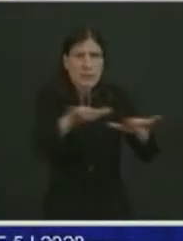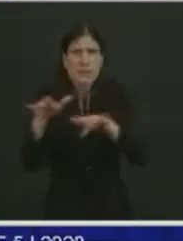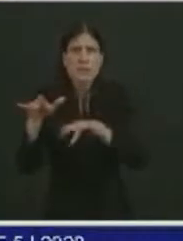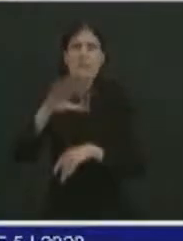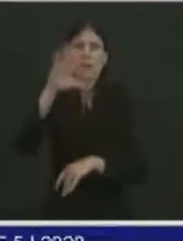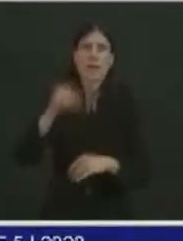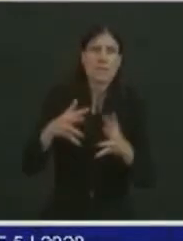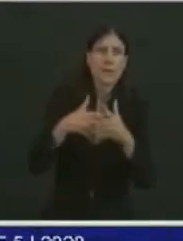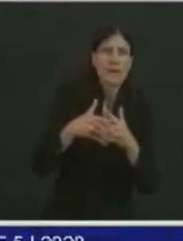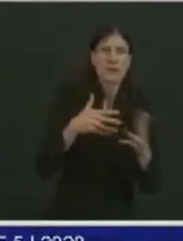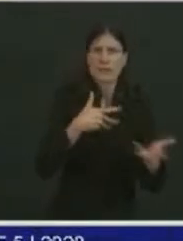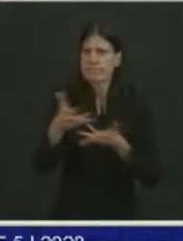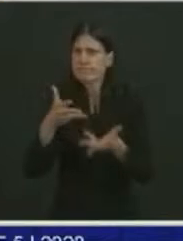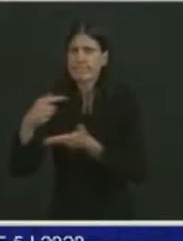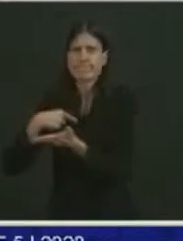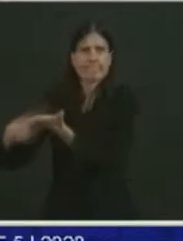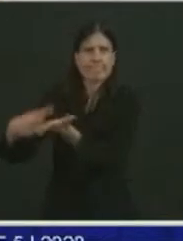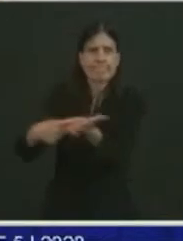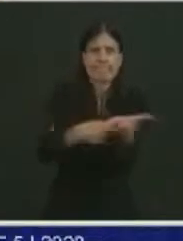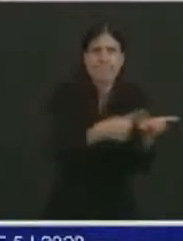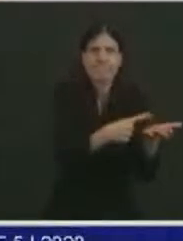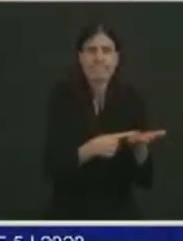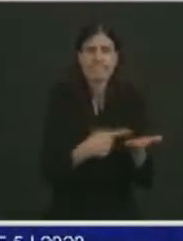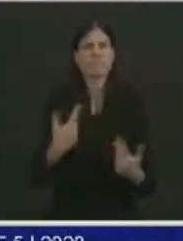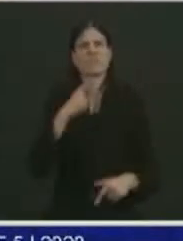it's just amazing how